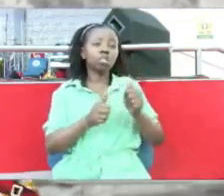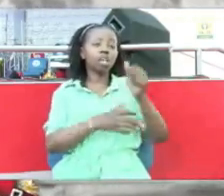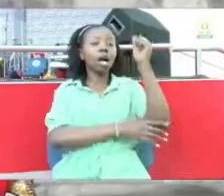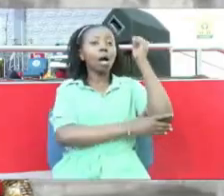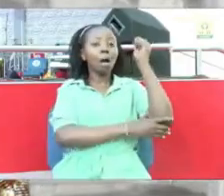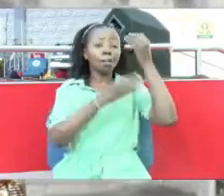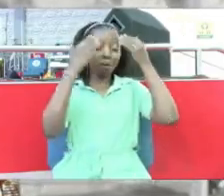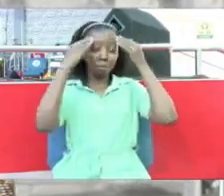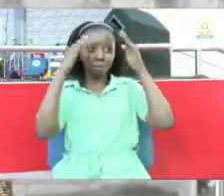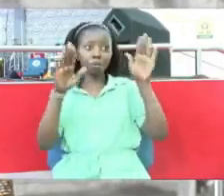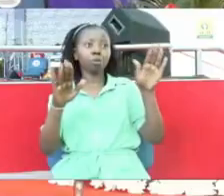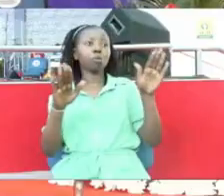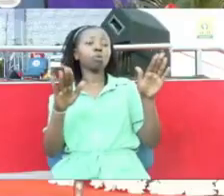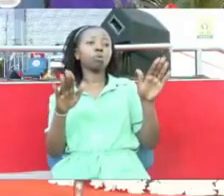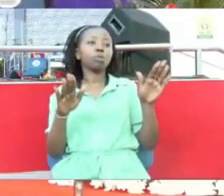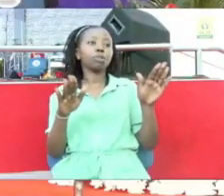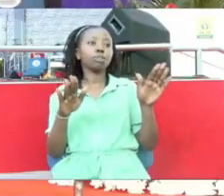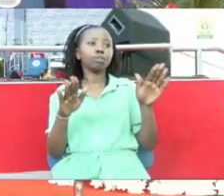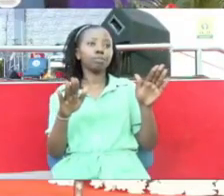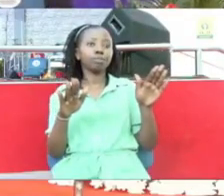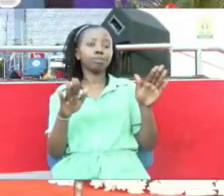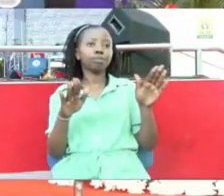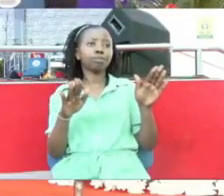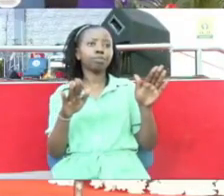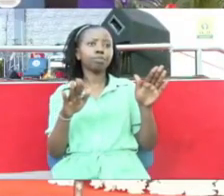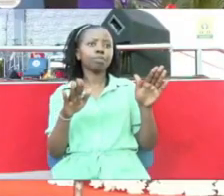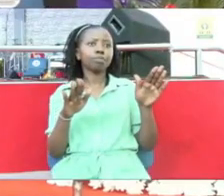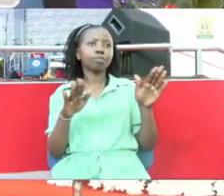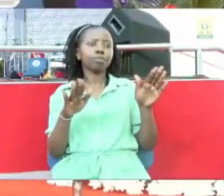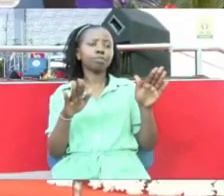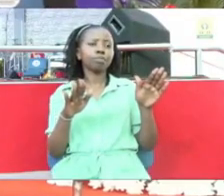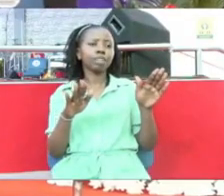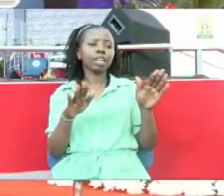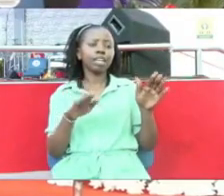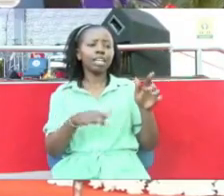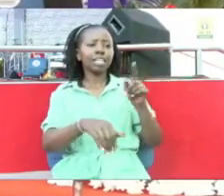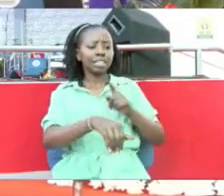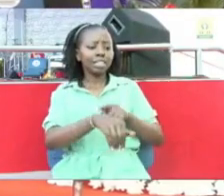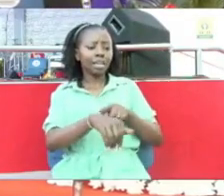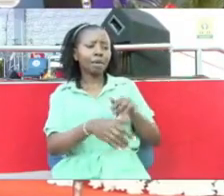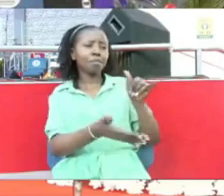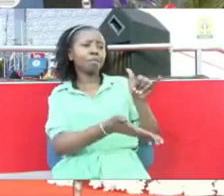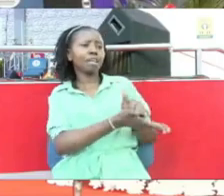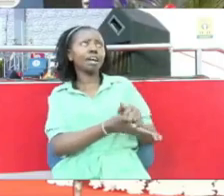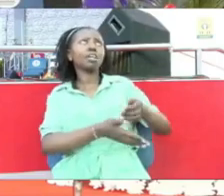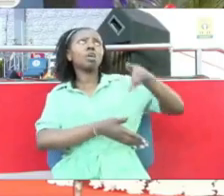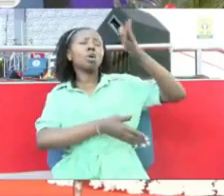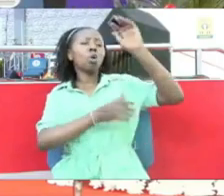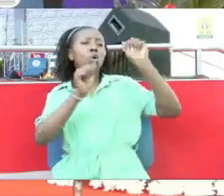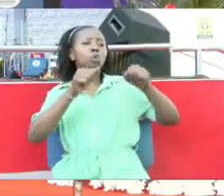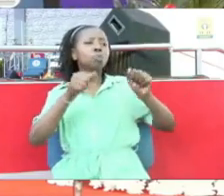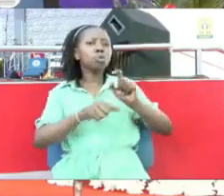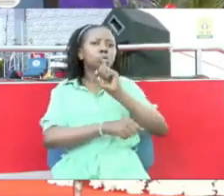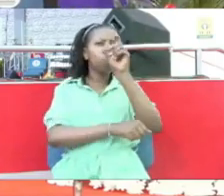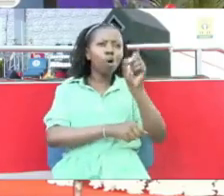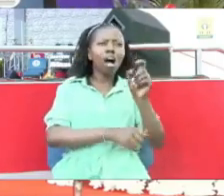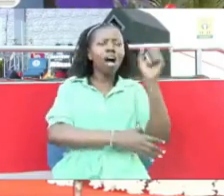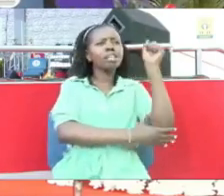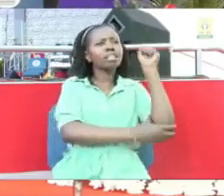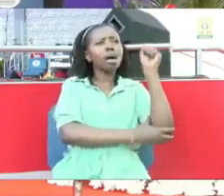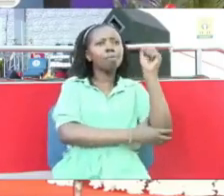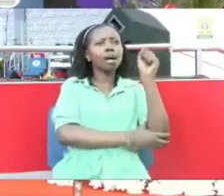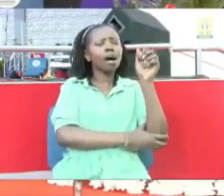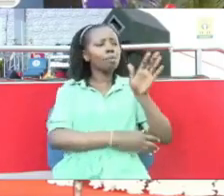kumjulisha mambo ambayo Abraham hakuwa anajua. It's at that point that God was able to ask Abraham, where is your